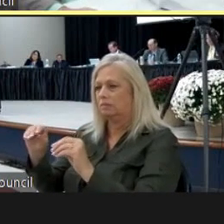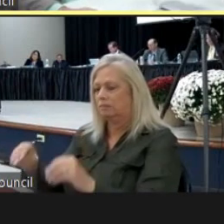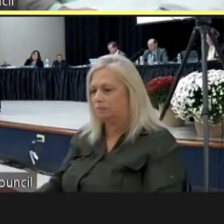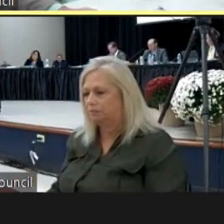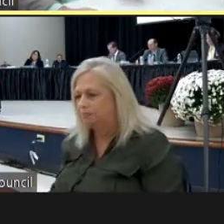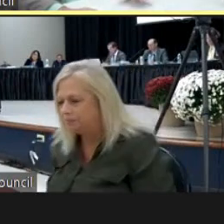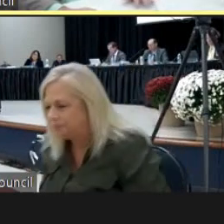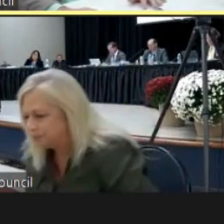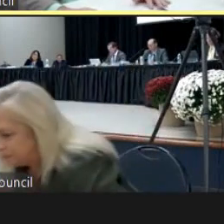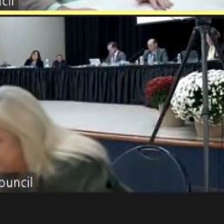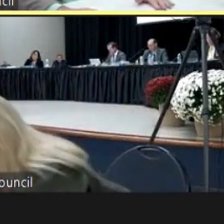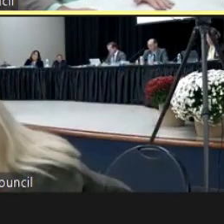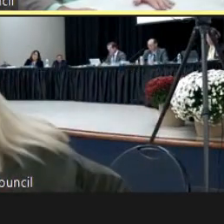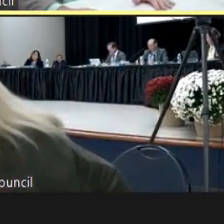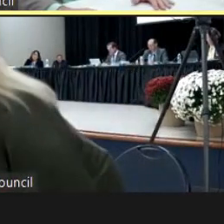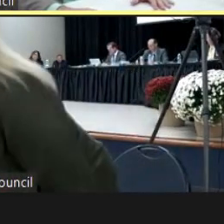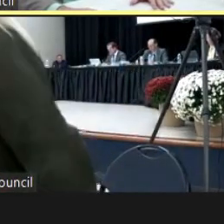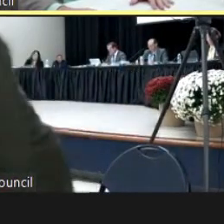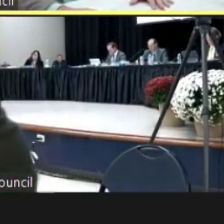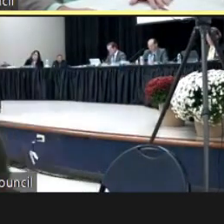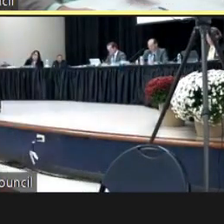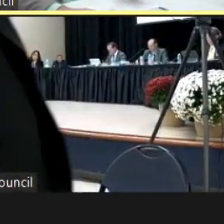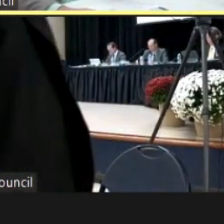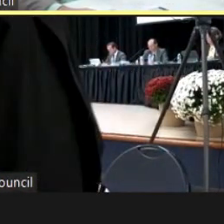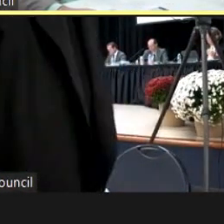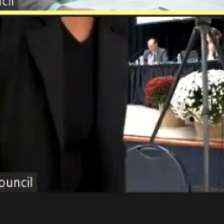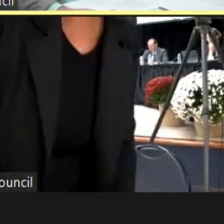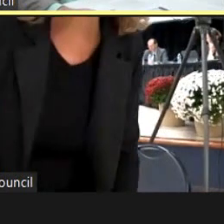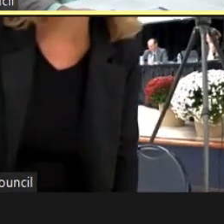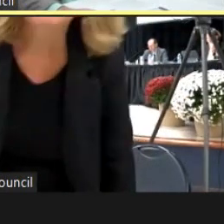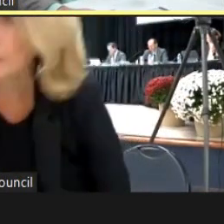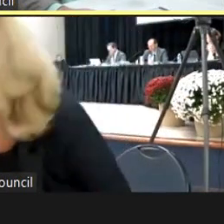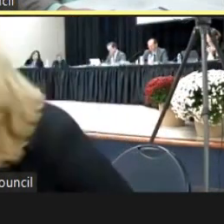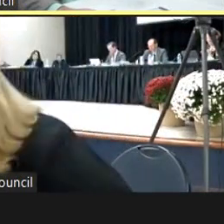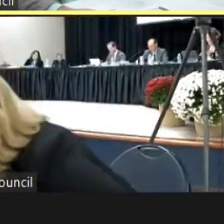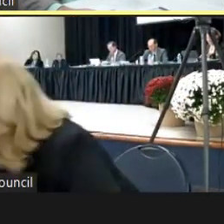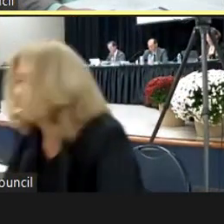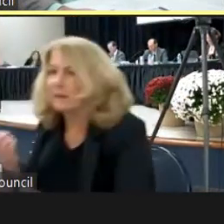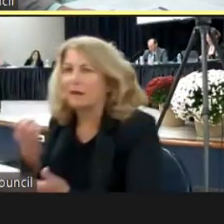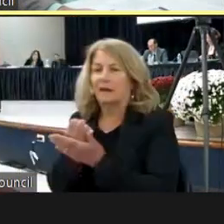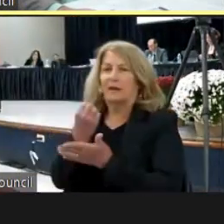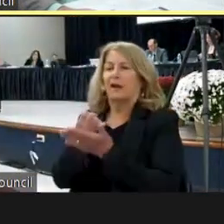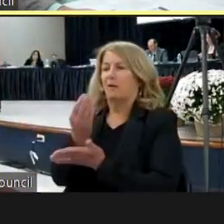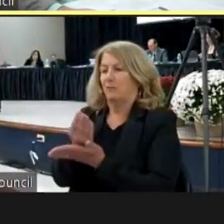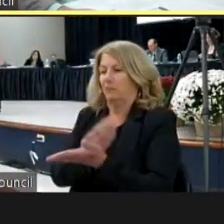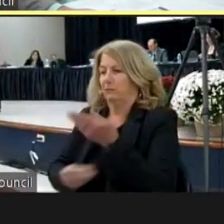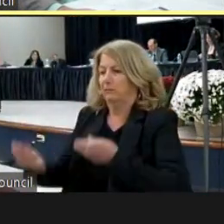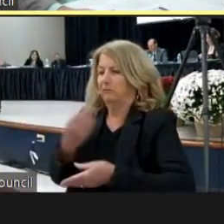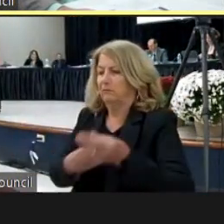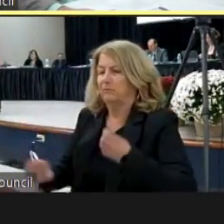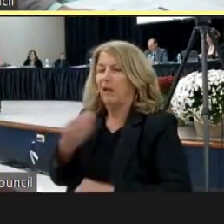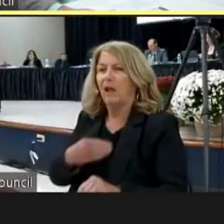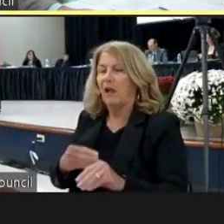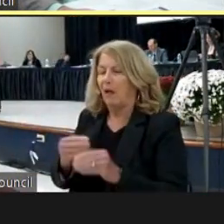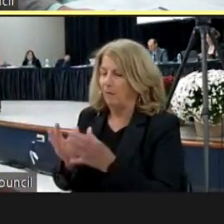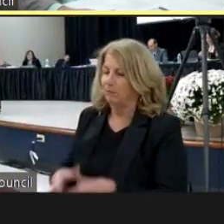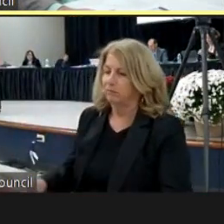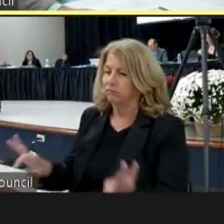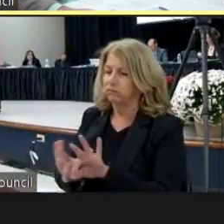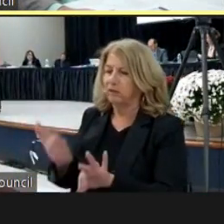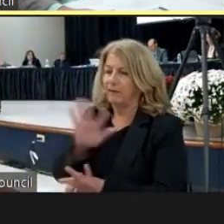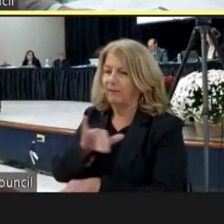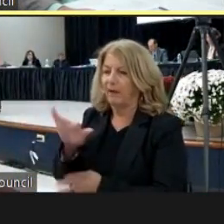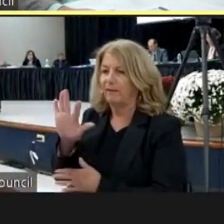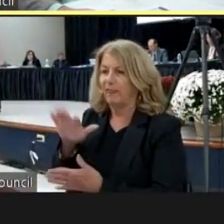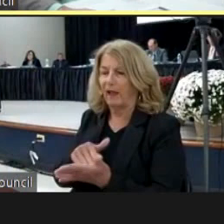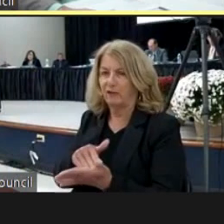there. Economics and budget is always important. We were pushing around $55,000 per space in the garage.